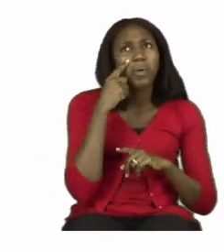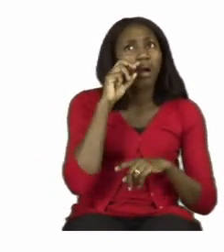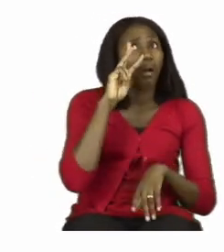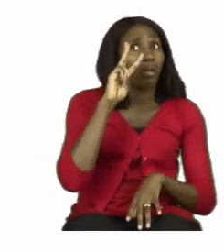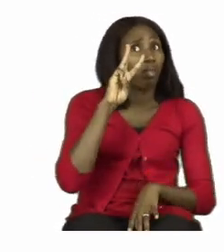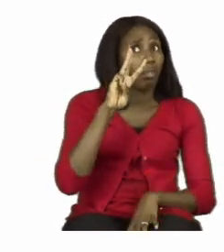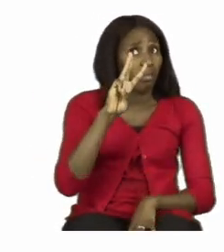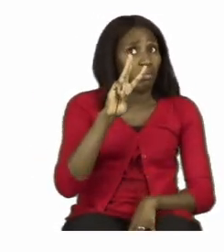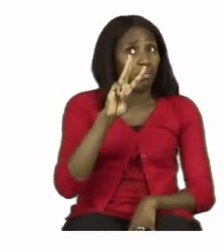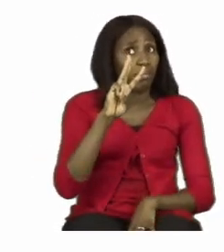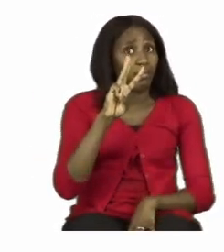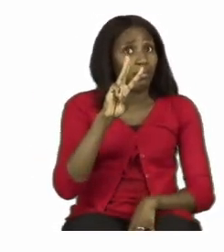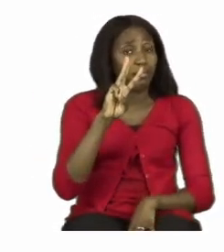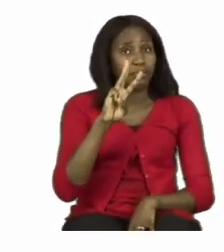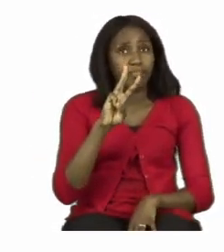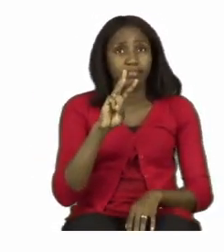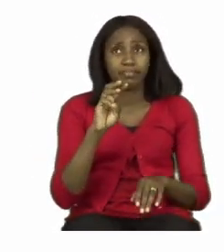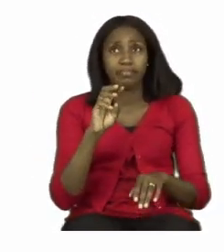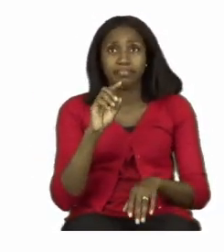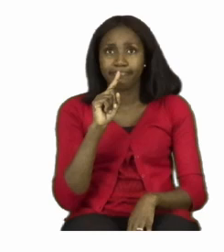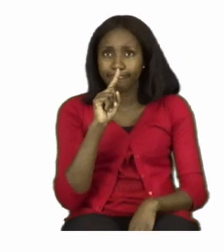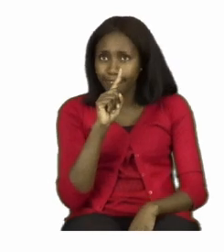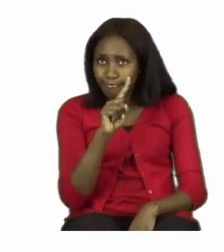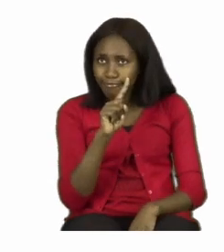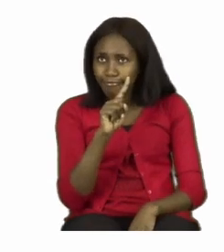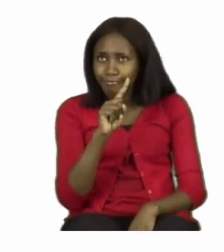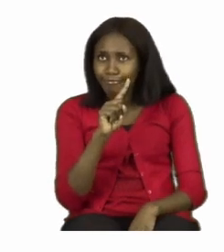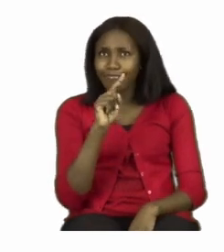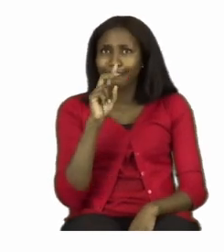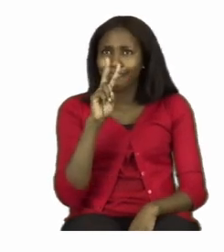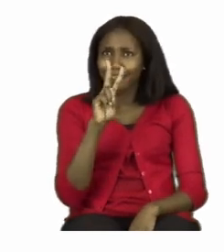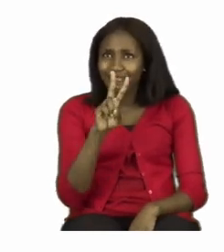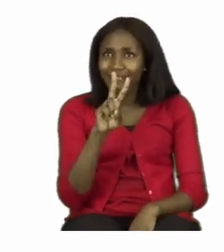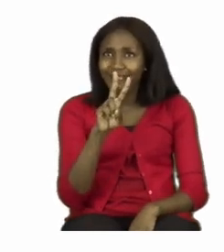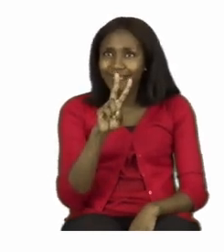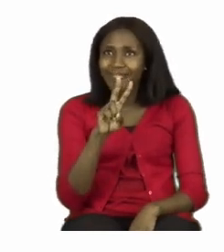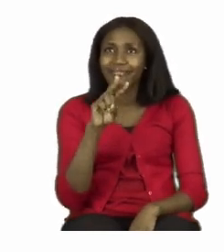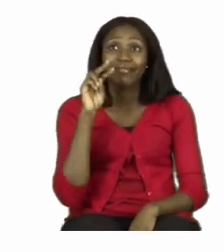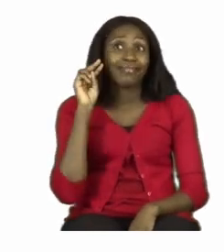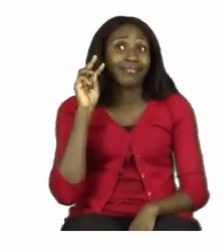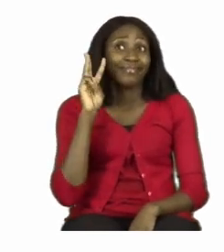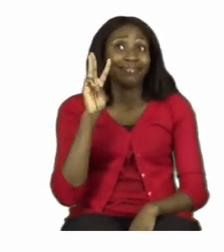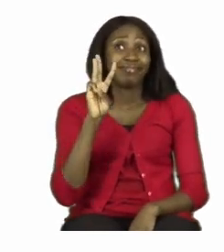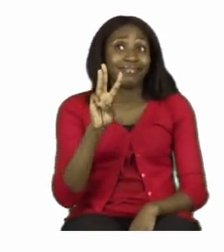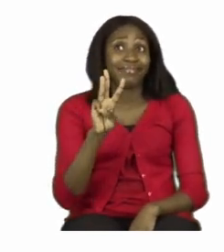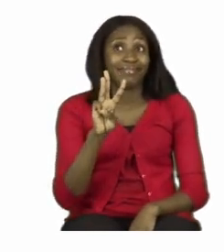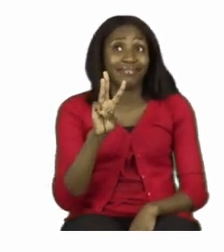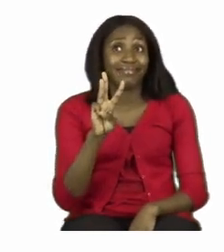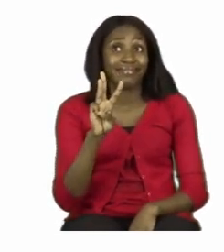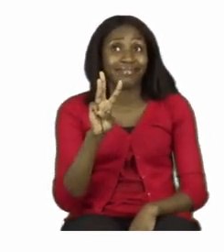them. Let's count. 1, 2,